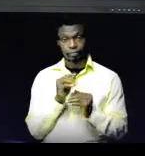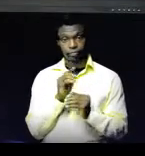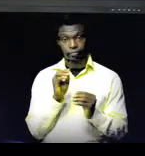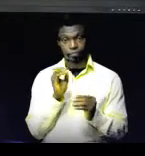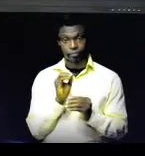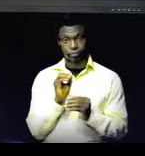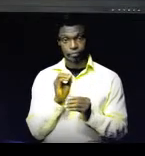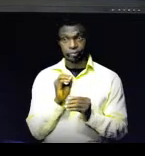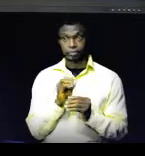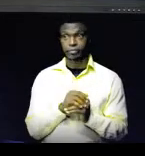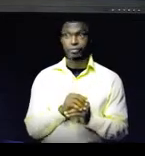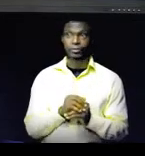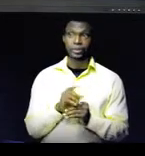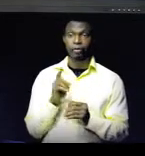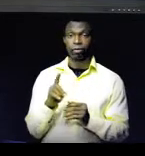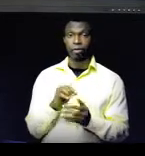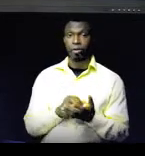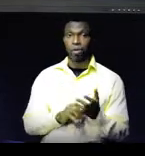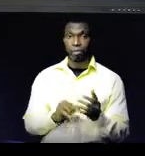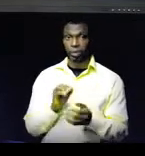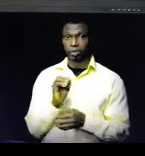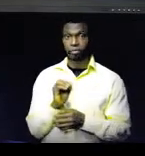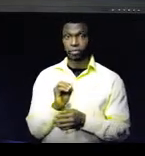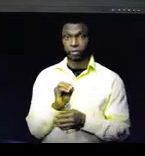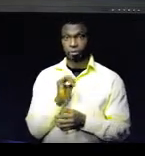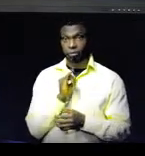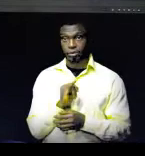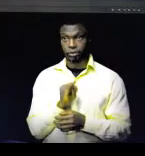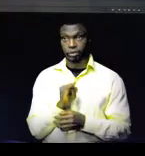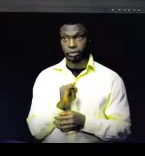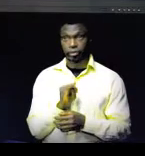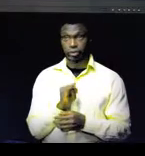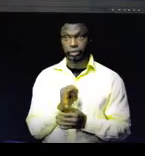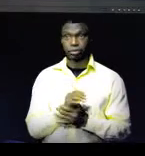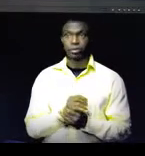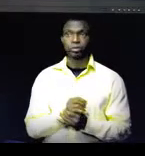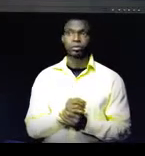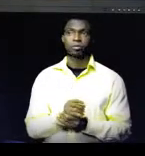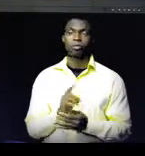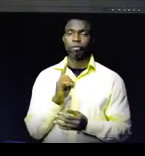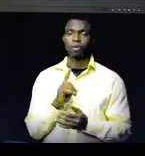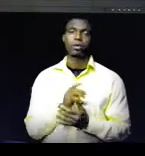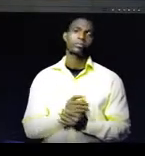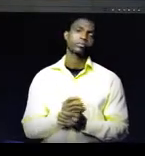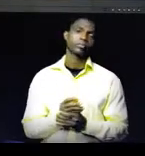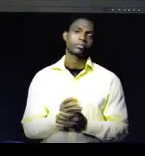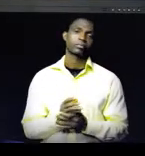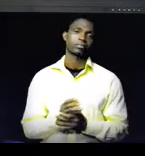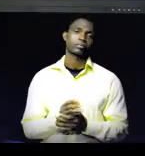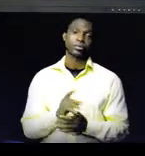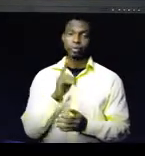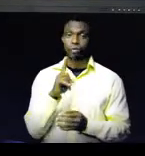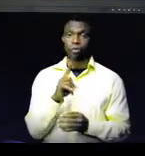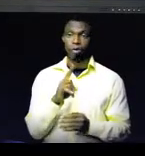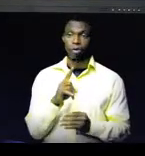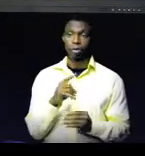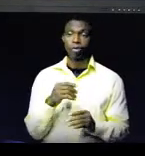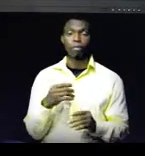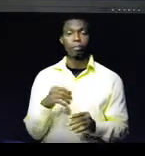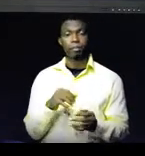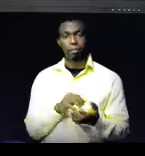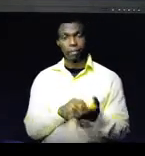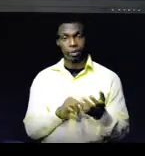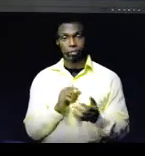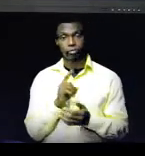Yeah. Now 1 minus 0 is not 0, it's 1. Alright. Now 1